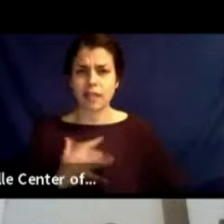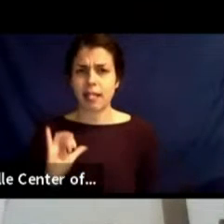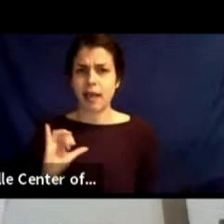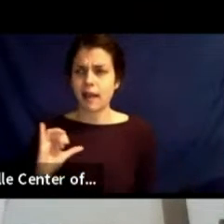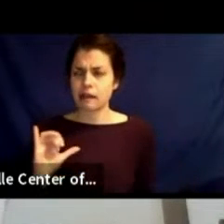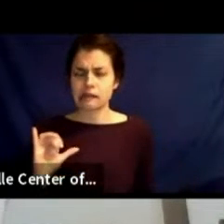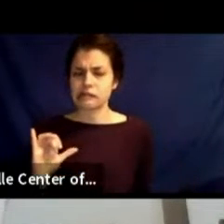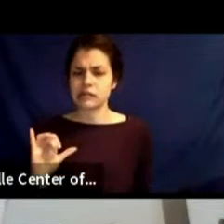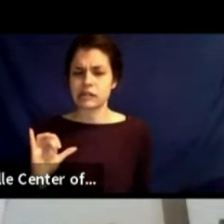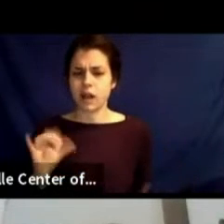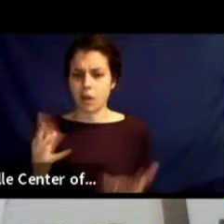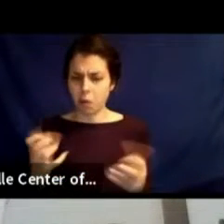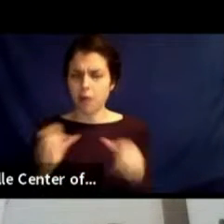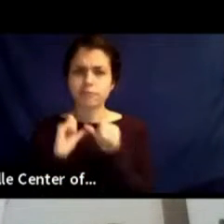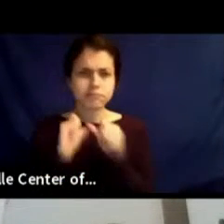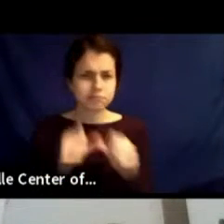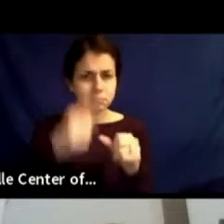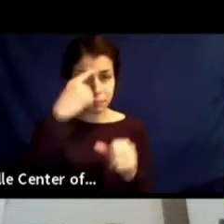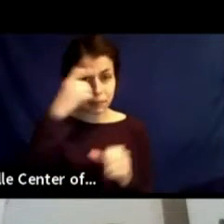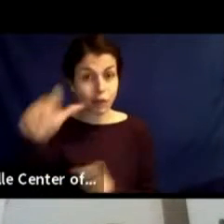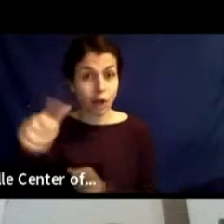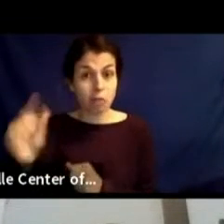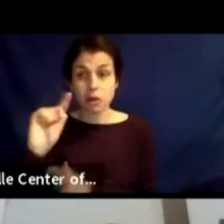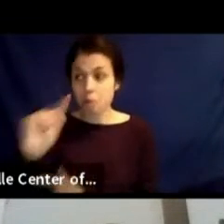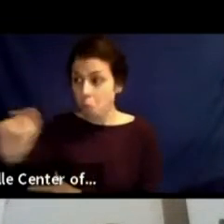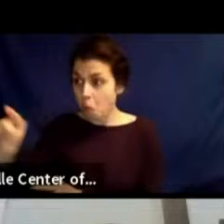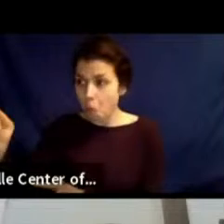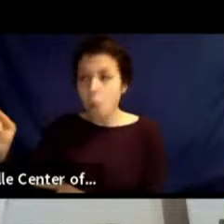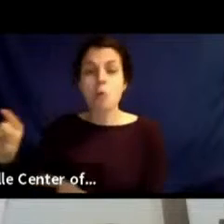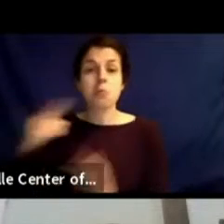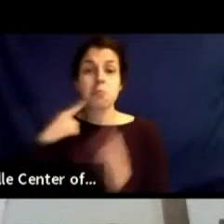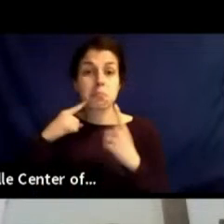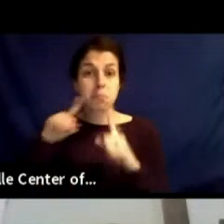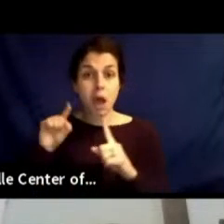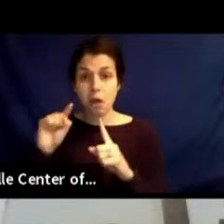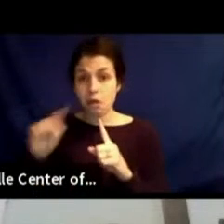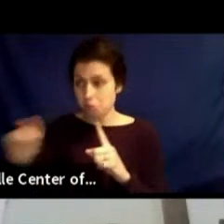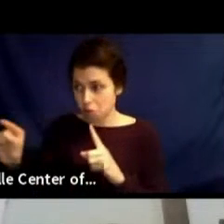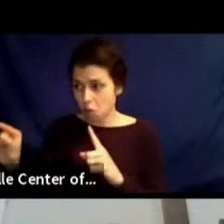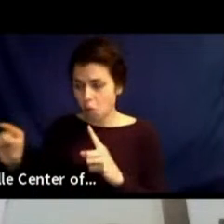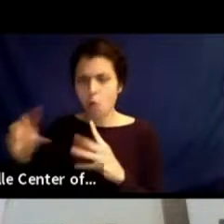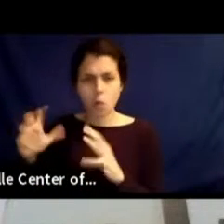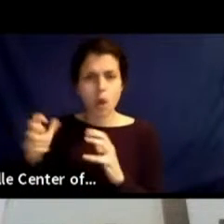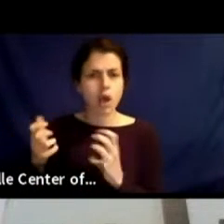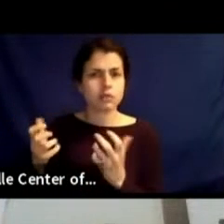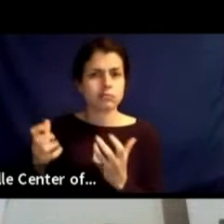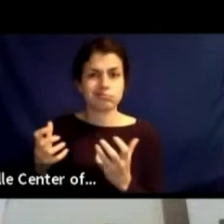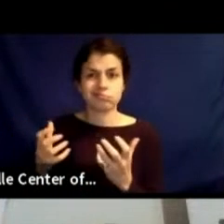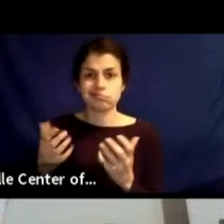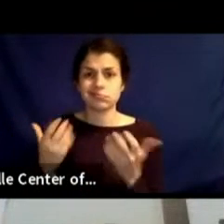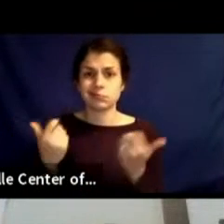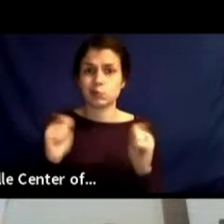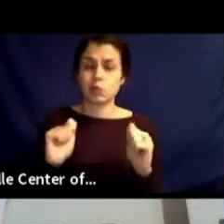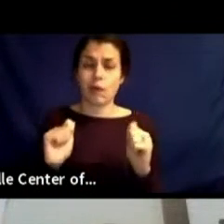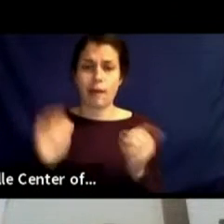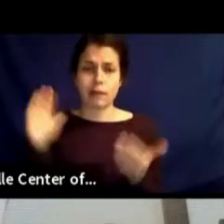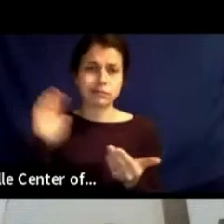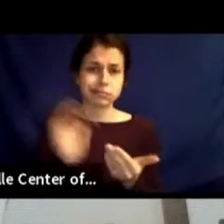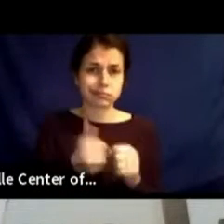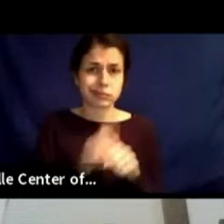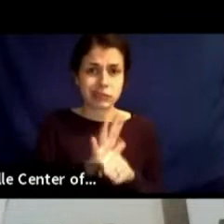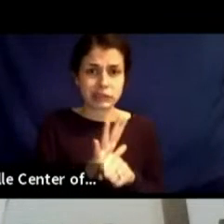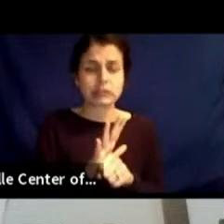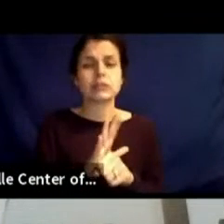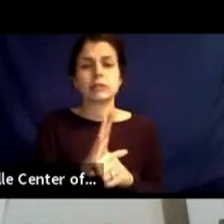is recommended by it's a little less than what's recommended by the White House Task Force. So I would make a motion that we keep this in